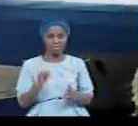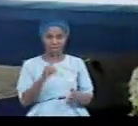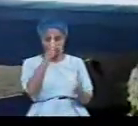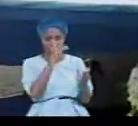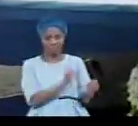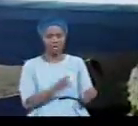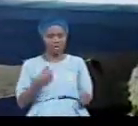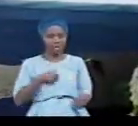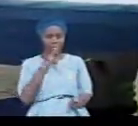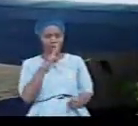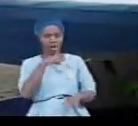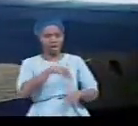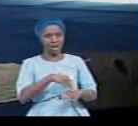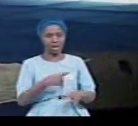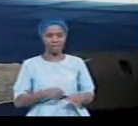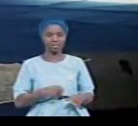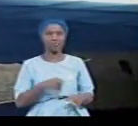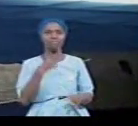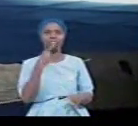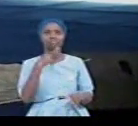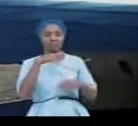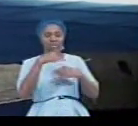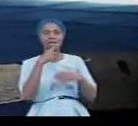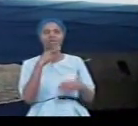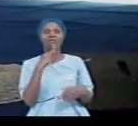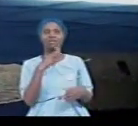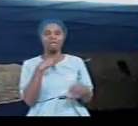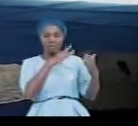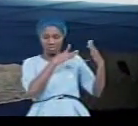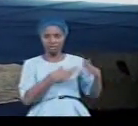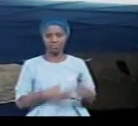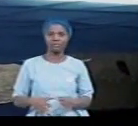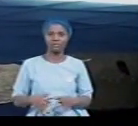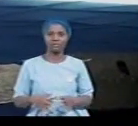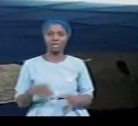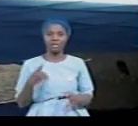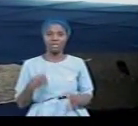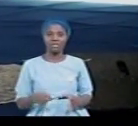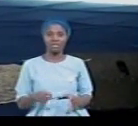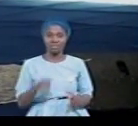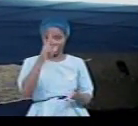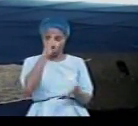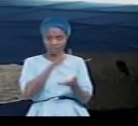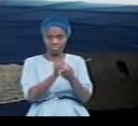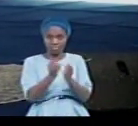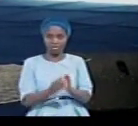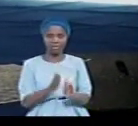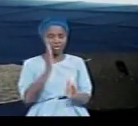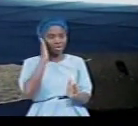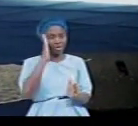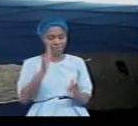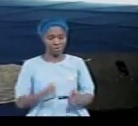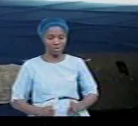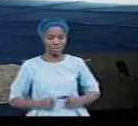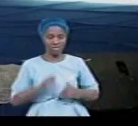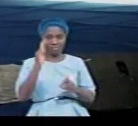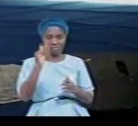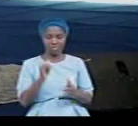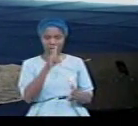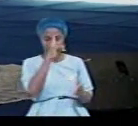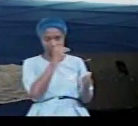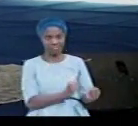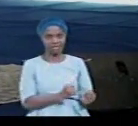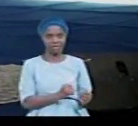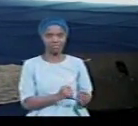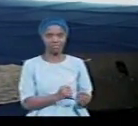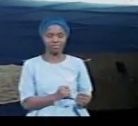just shall live. Already he lived in Egypt. Pharaoh couldn't crush him. Already,